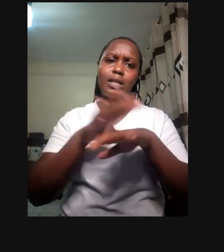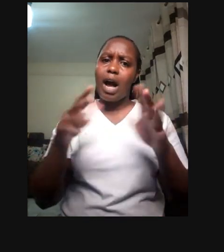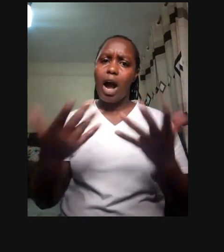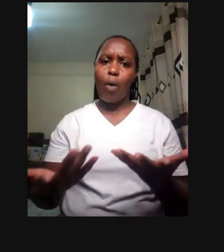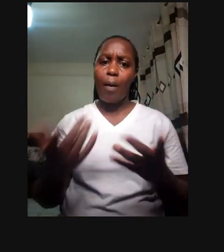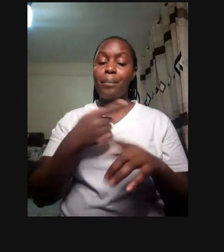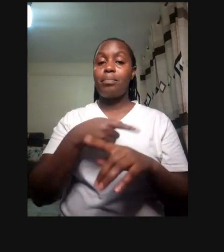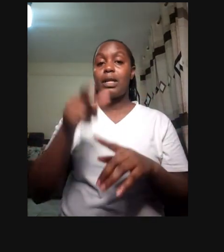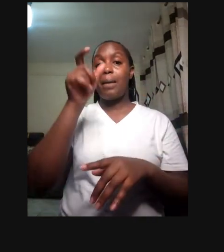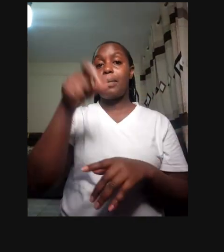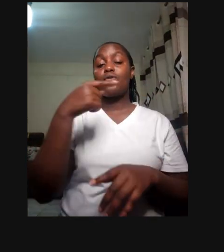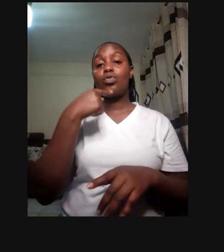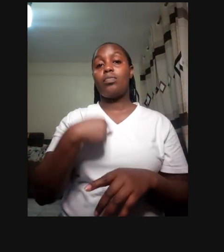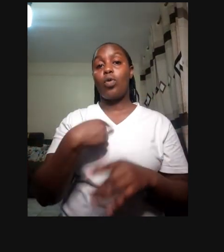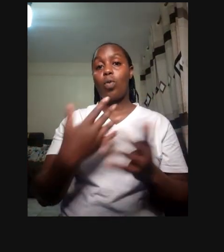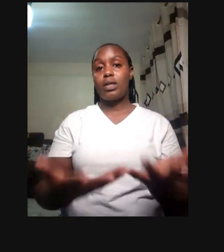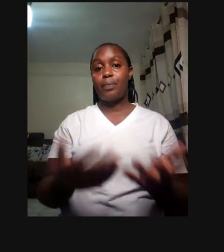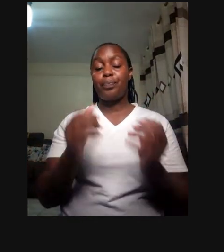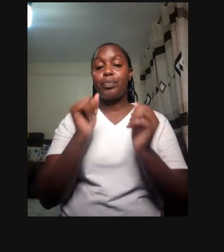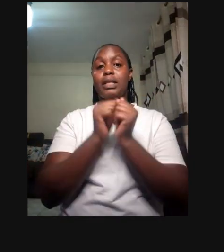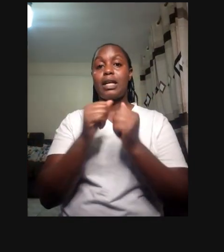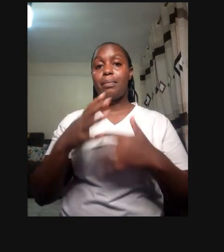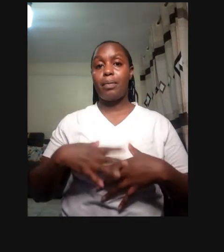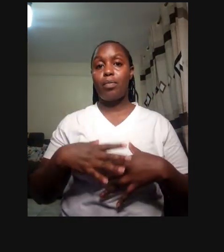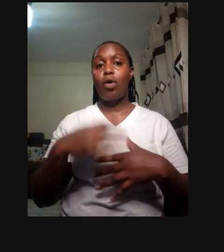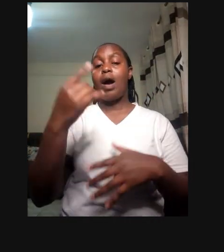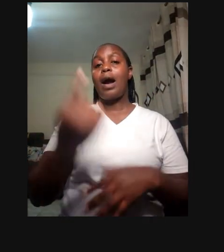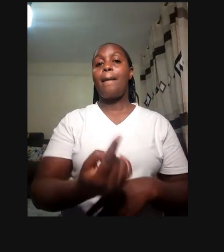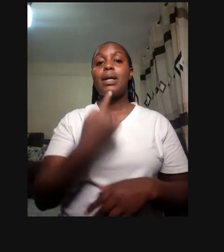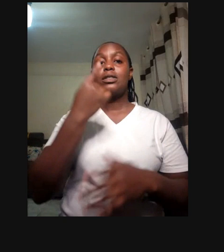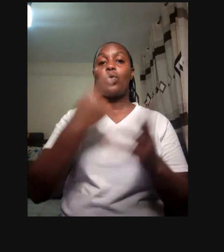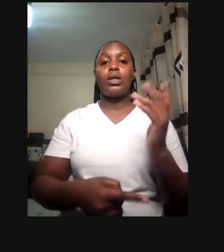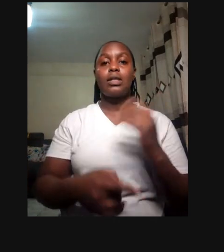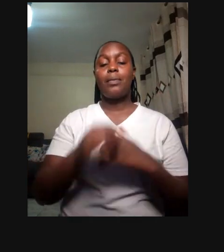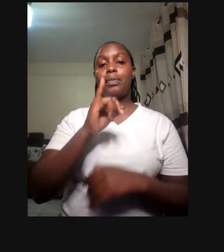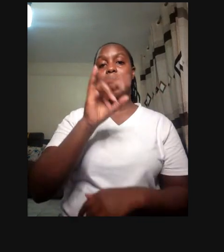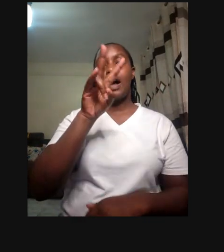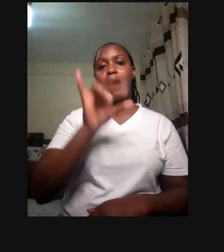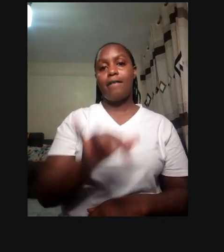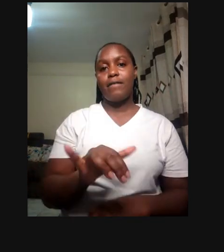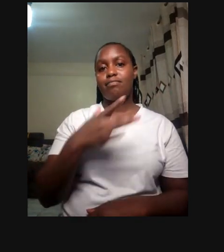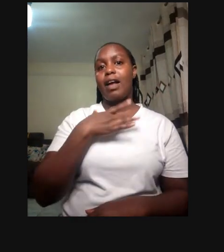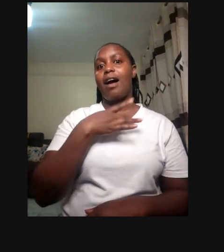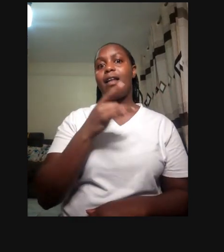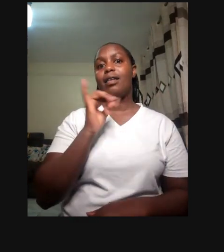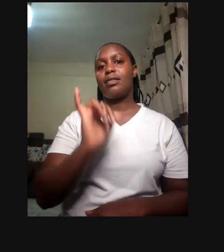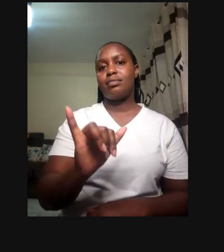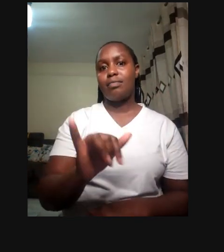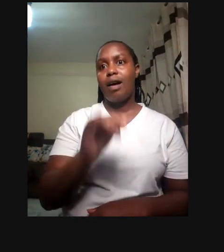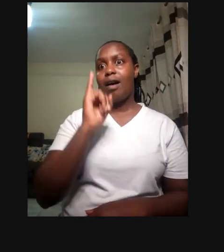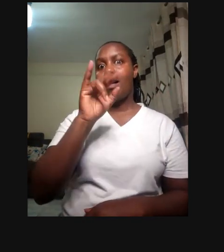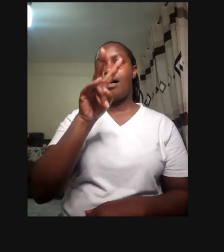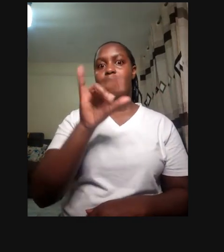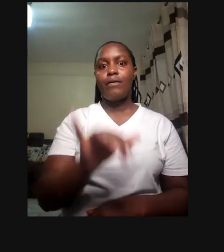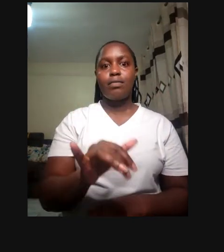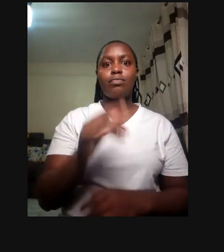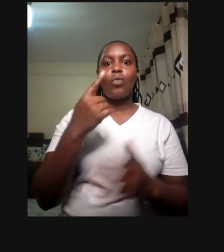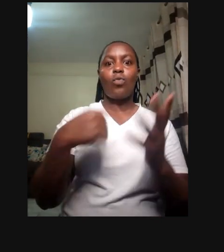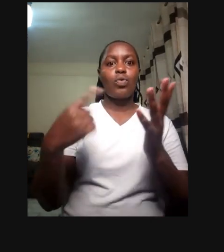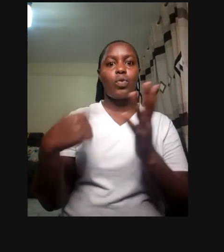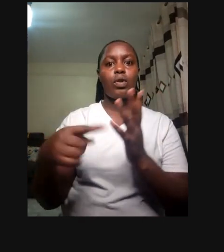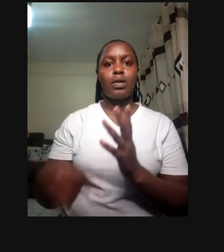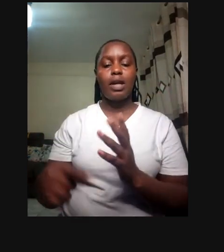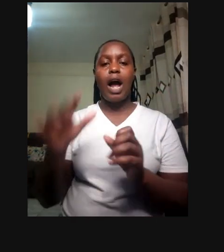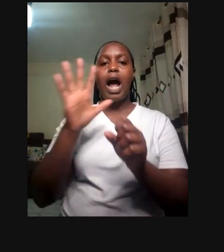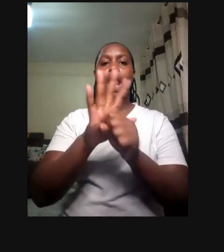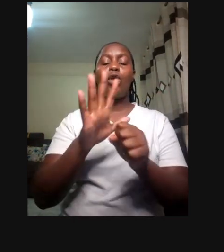that imagine these 10 people come to you, Ivy, and say, Ivy, I like that post you did. Ivy this, Ivy that. Like those are a lot of